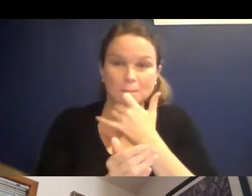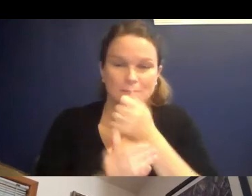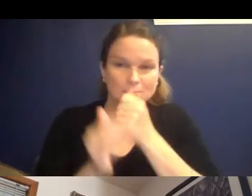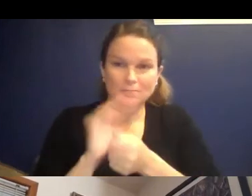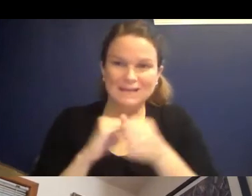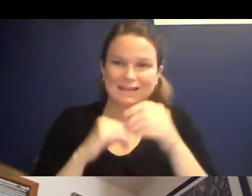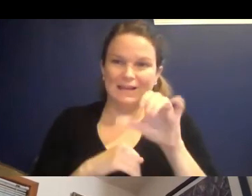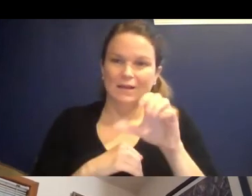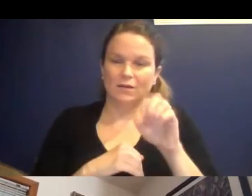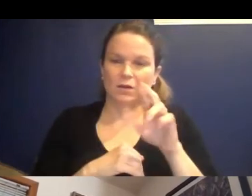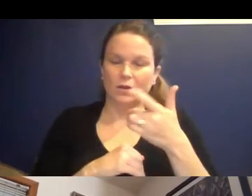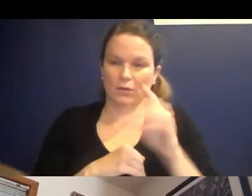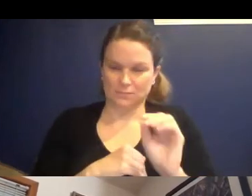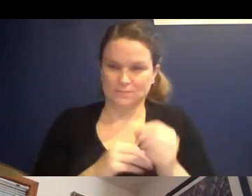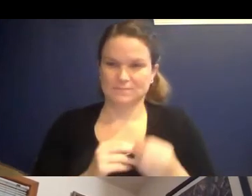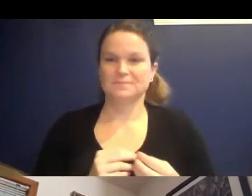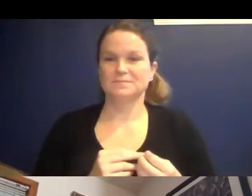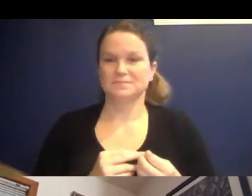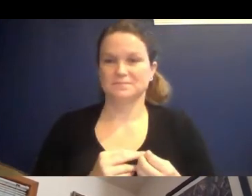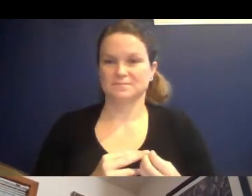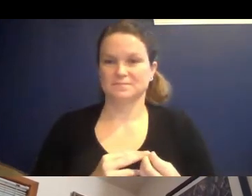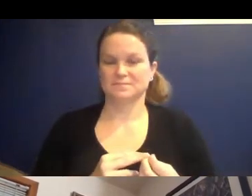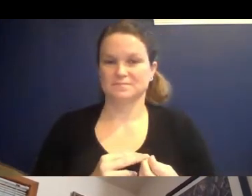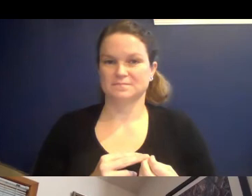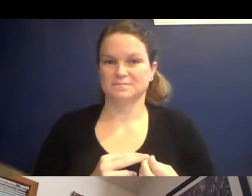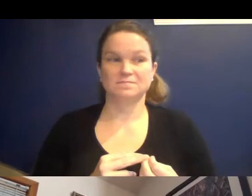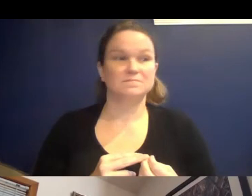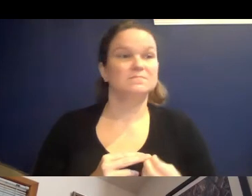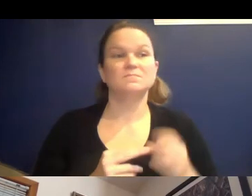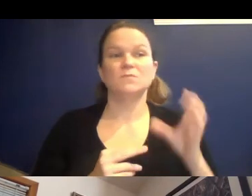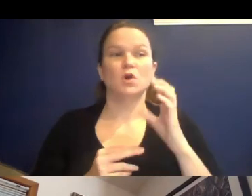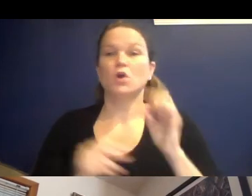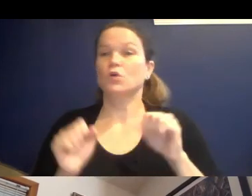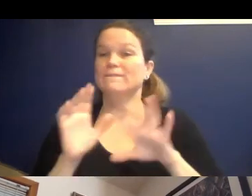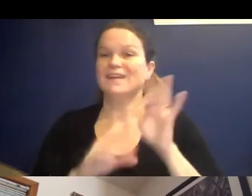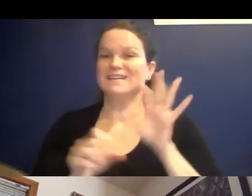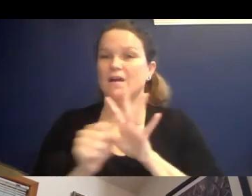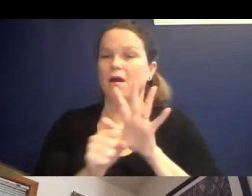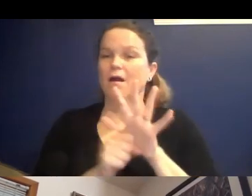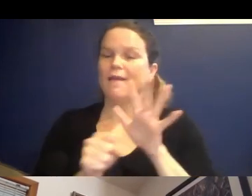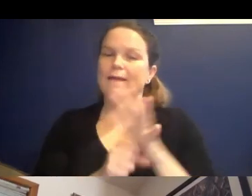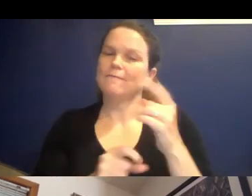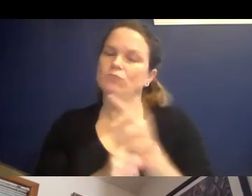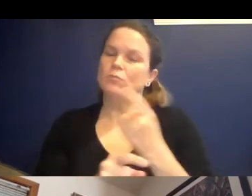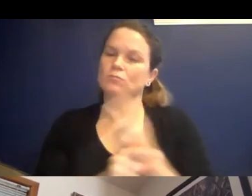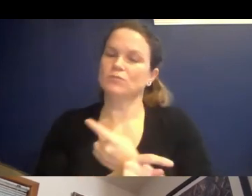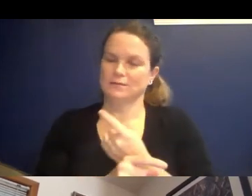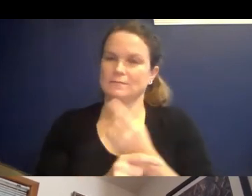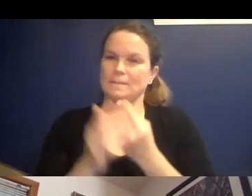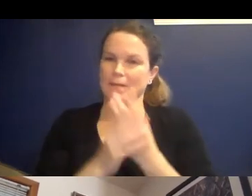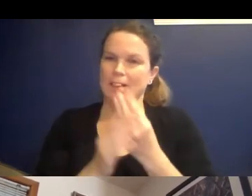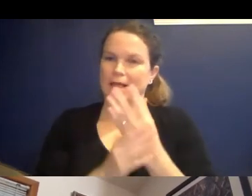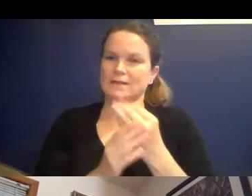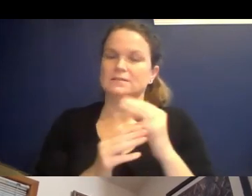countries, and they had enough of the correct plants or similar plants that the butterfly could at least complete its life